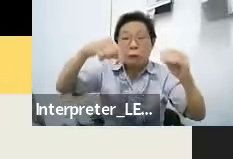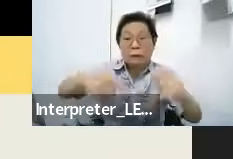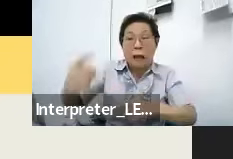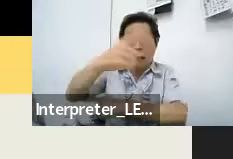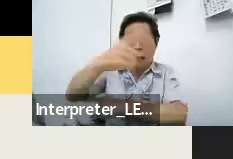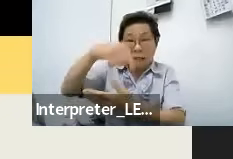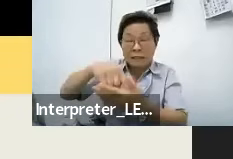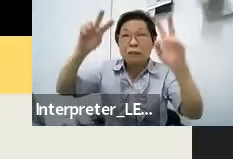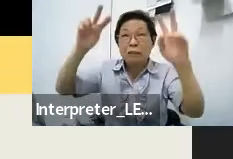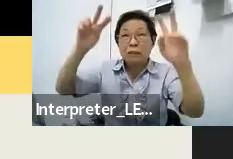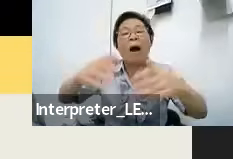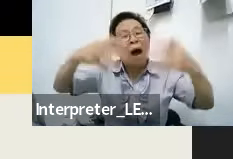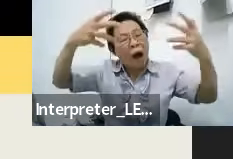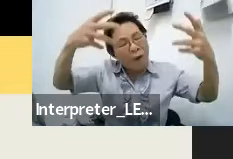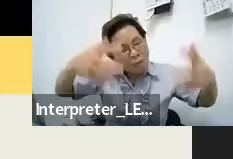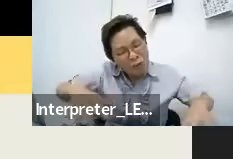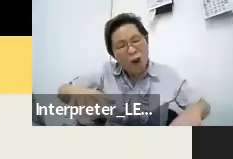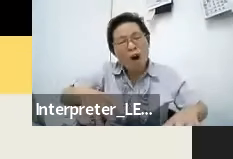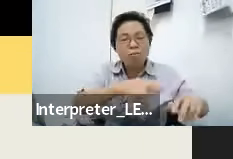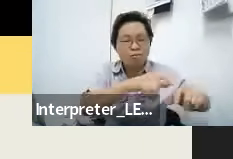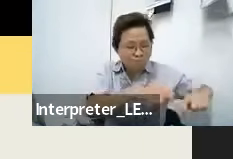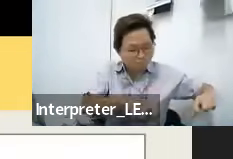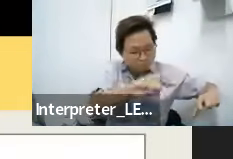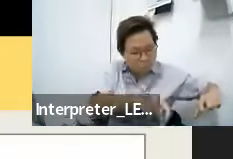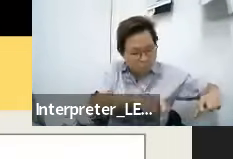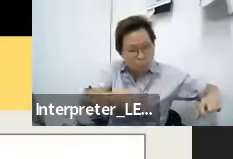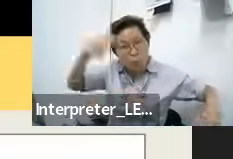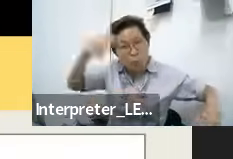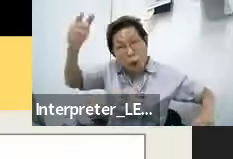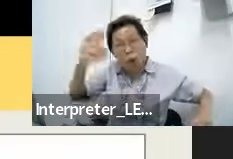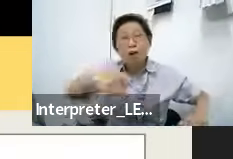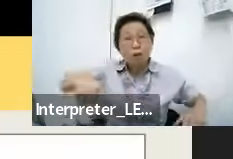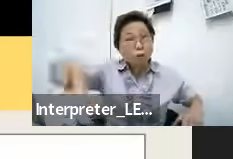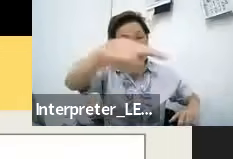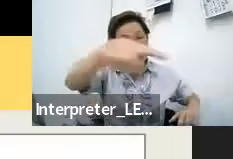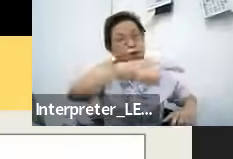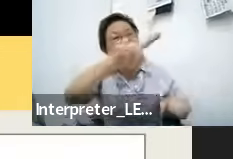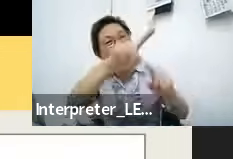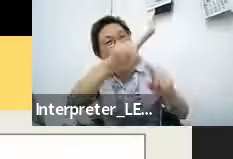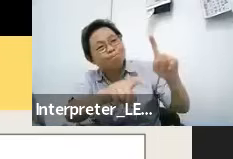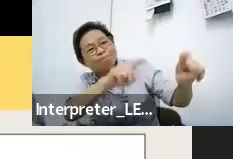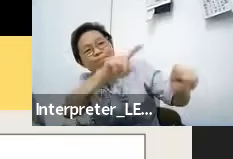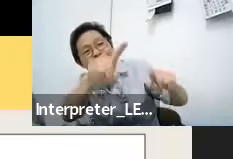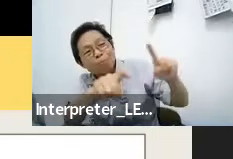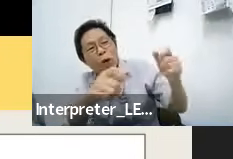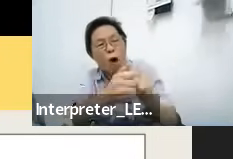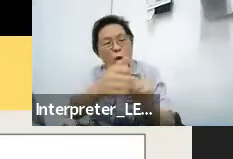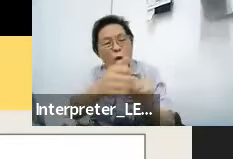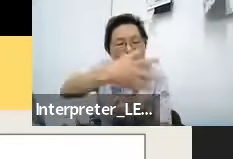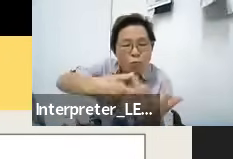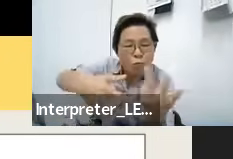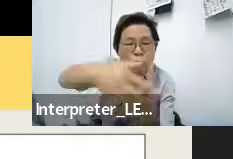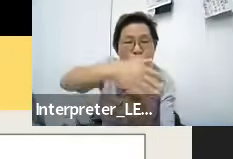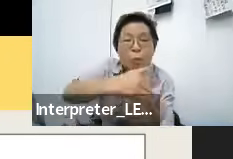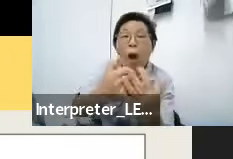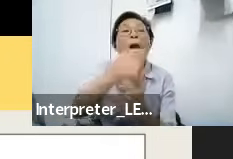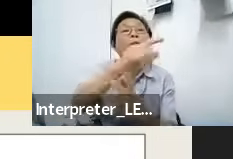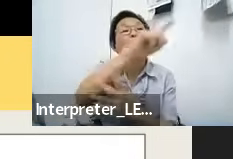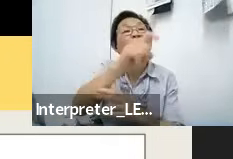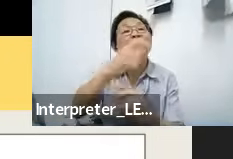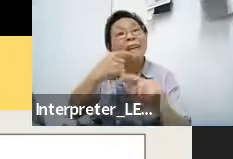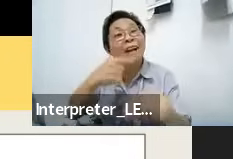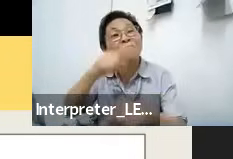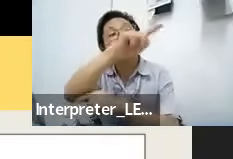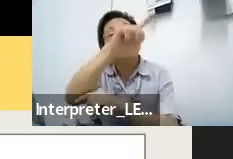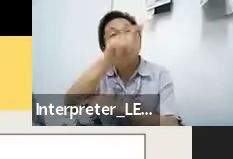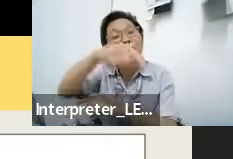panel presentation, our audience will have a chance to interact with them through a Q&A question,